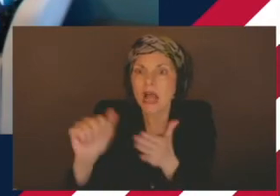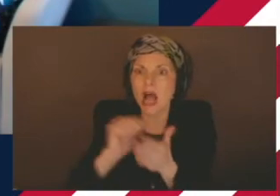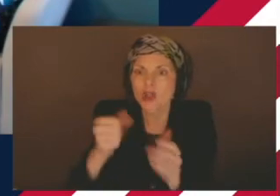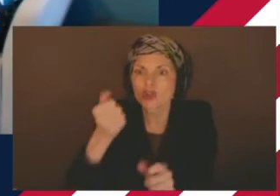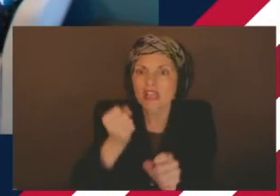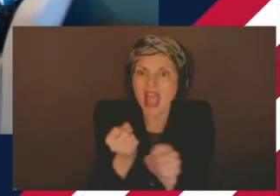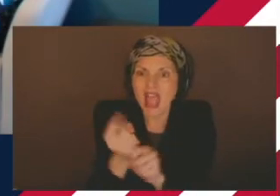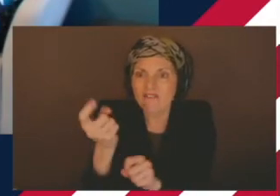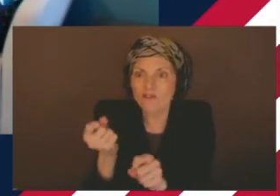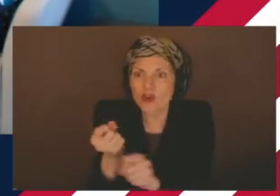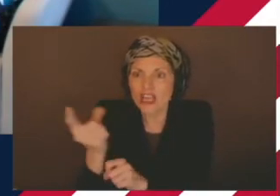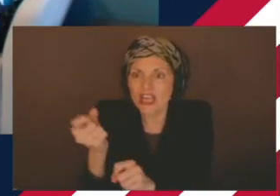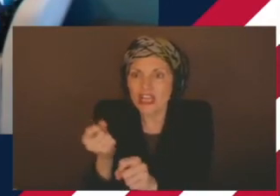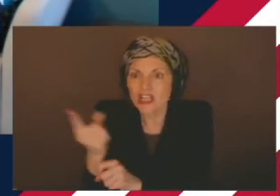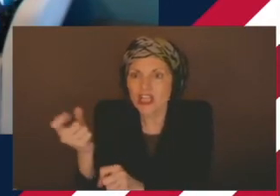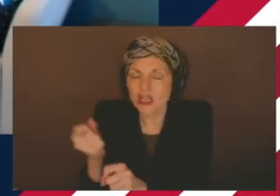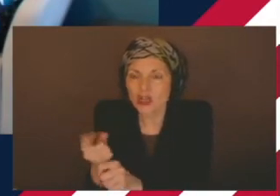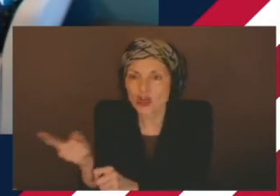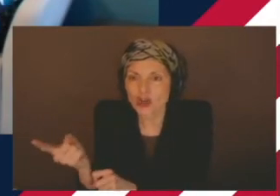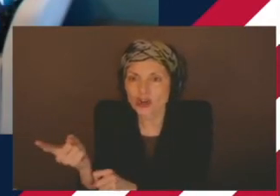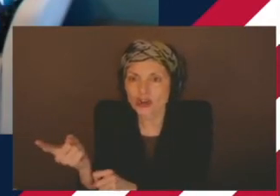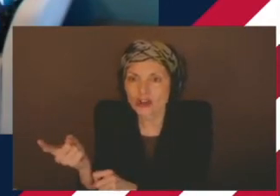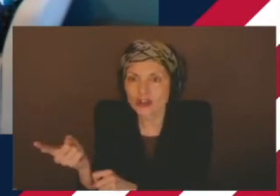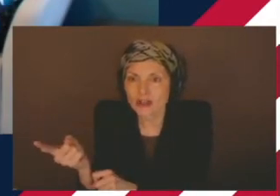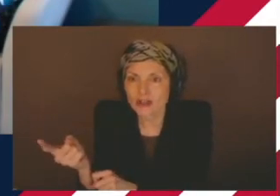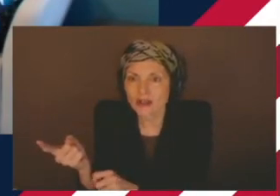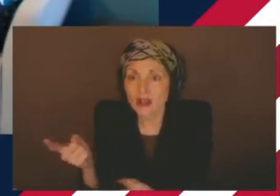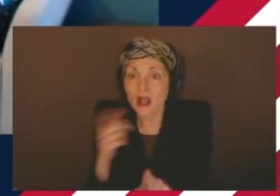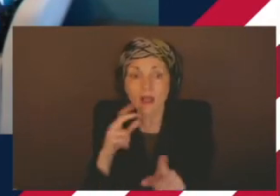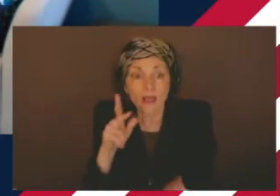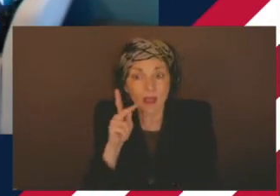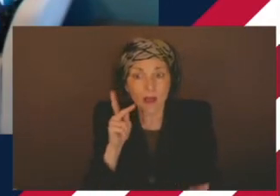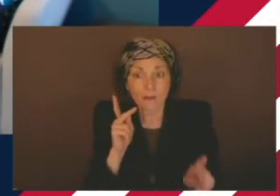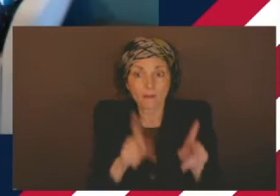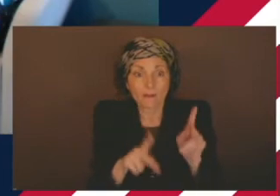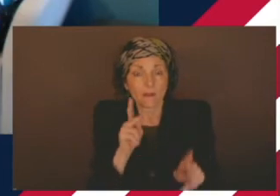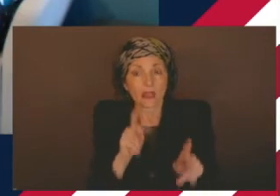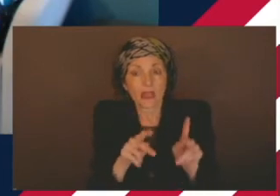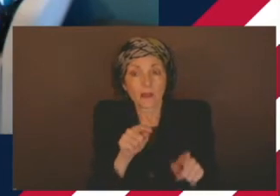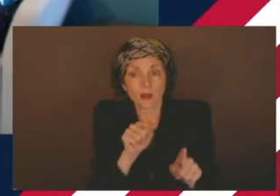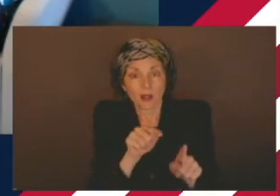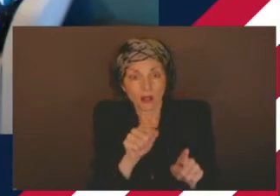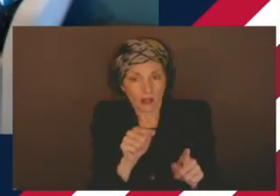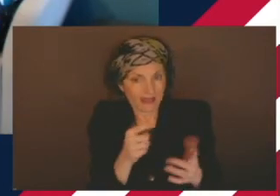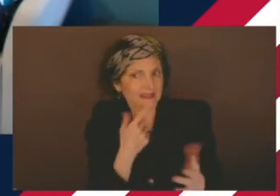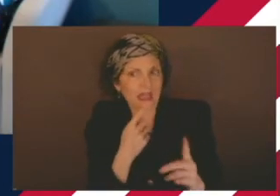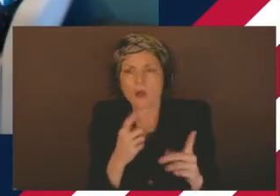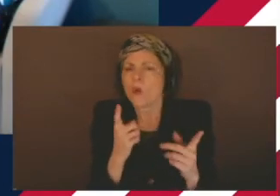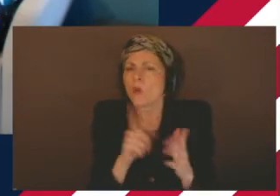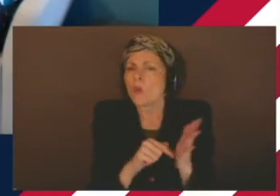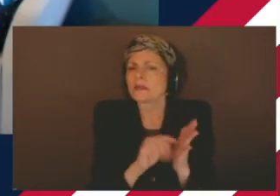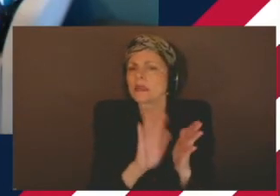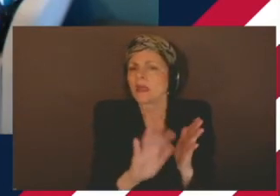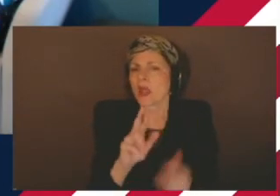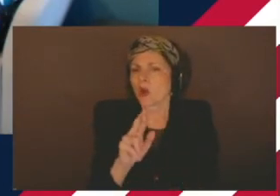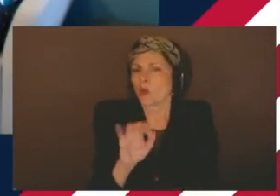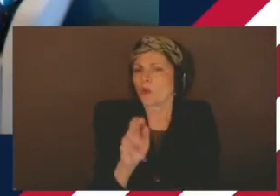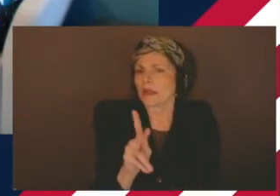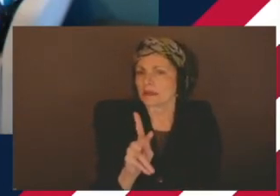were not paying a price that was commensurate with their level of risk. The challenge, the problem